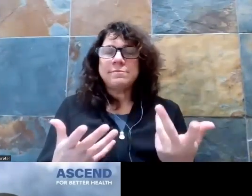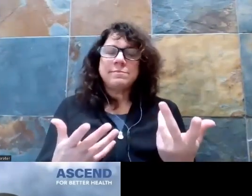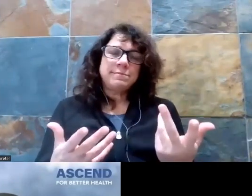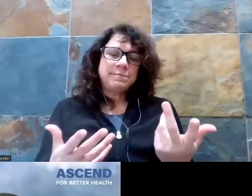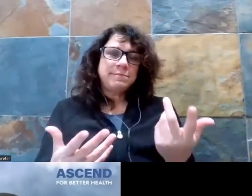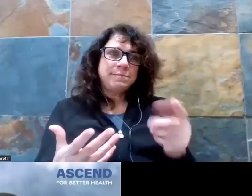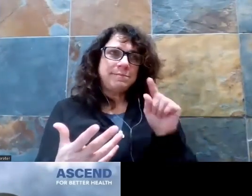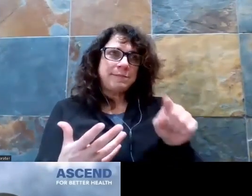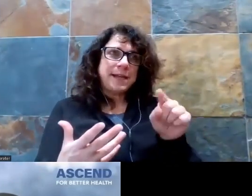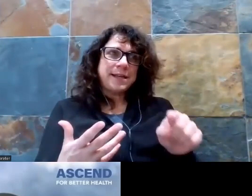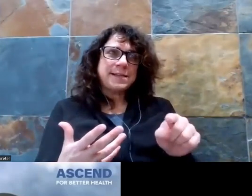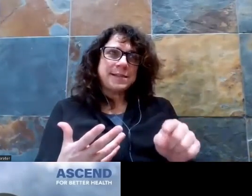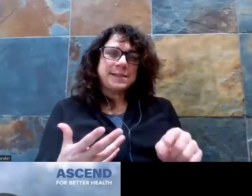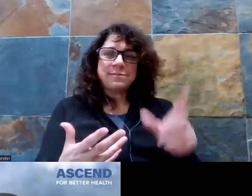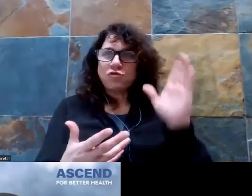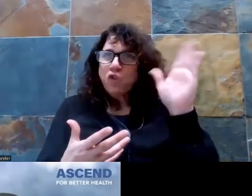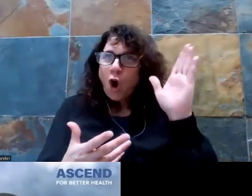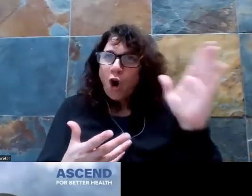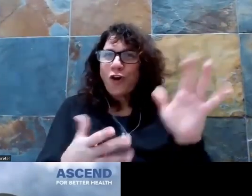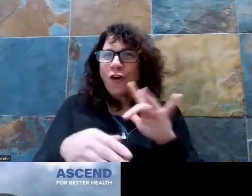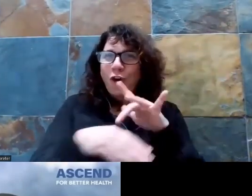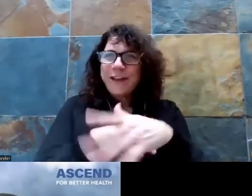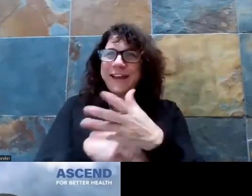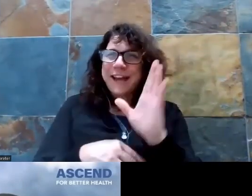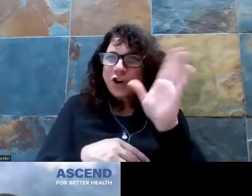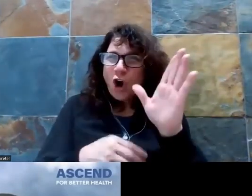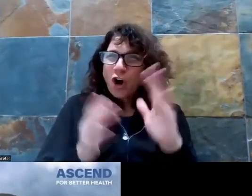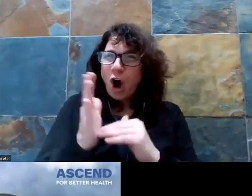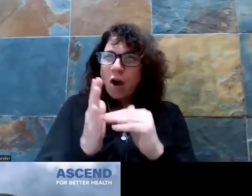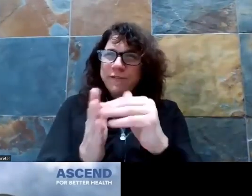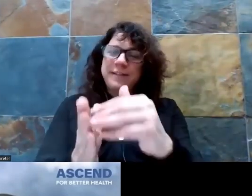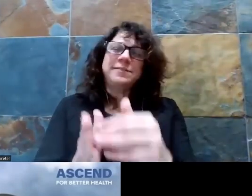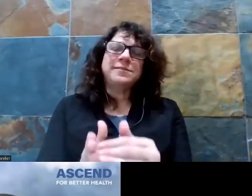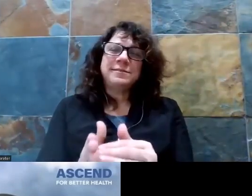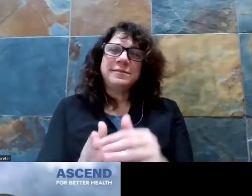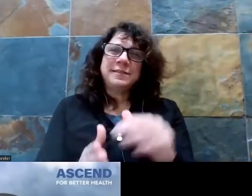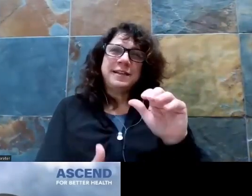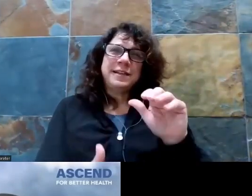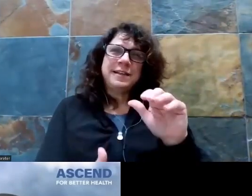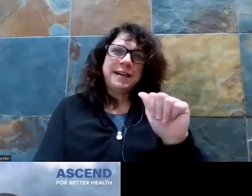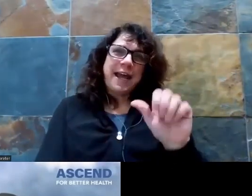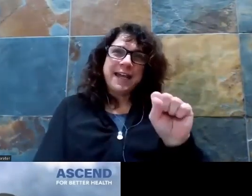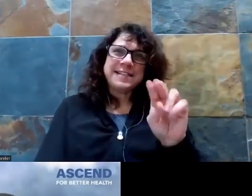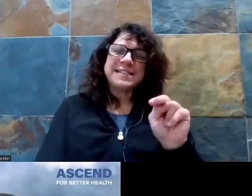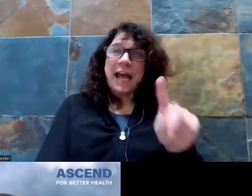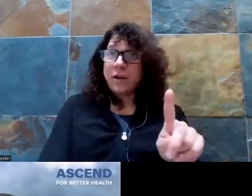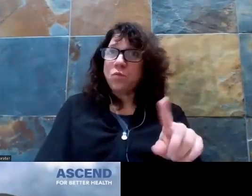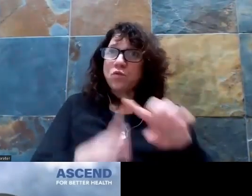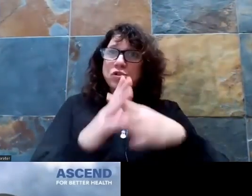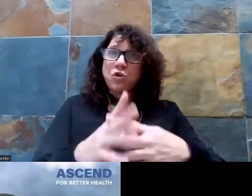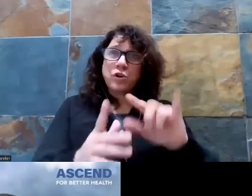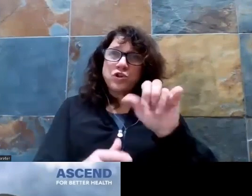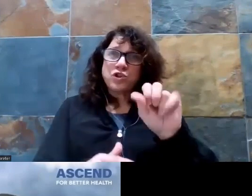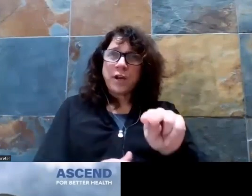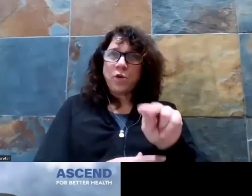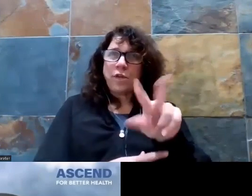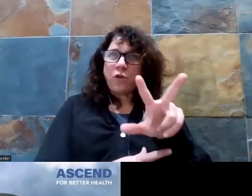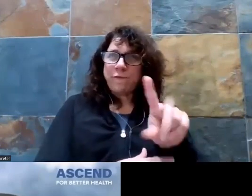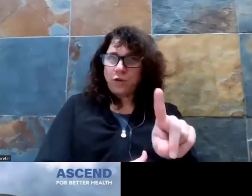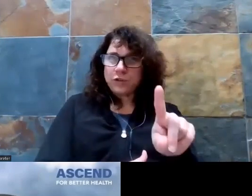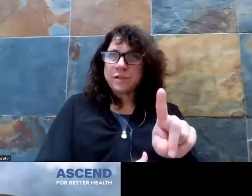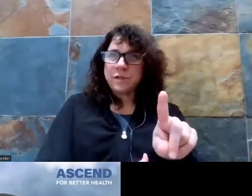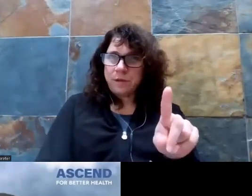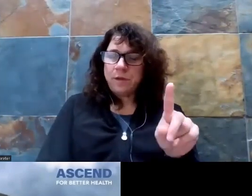this talk early and talk often is something that Ascend will, you know, we're going to kick it off on January